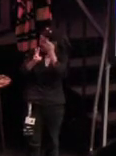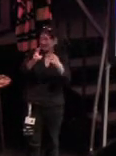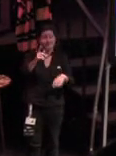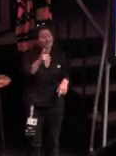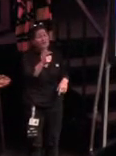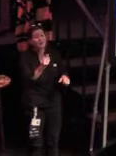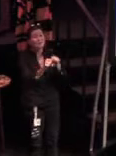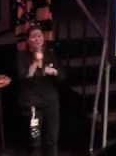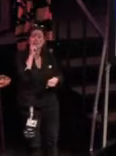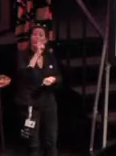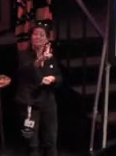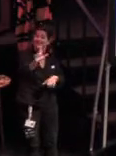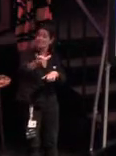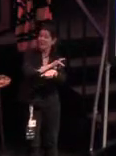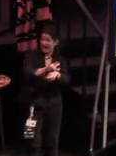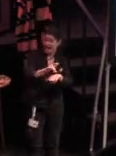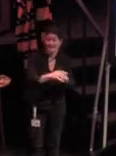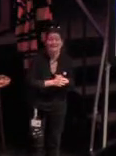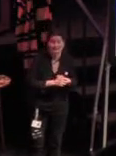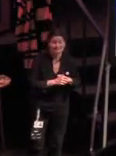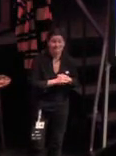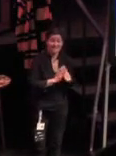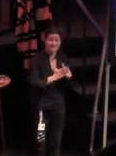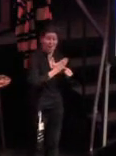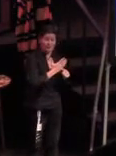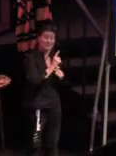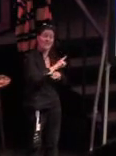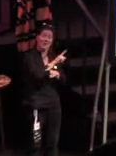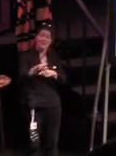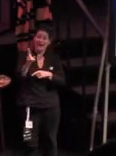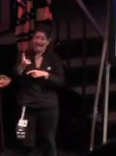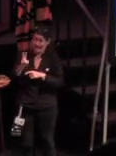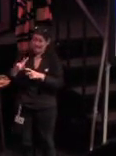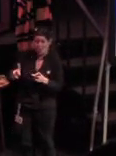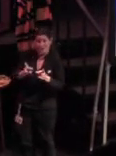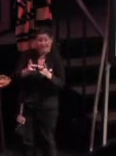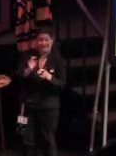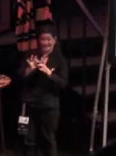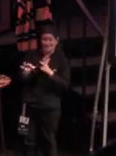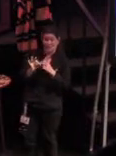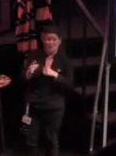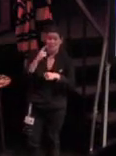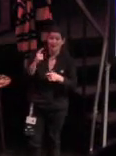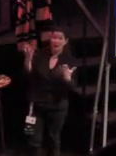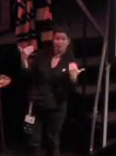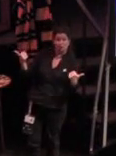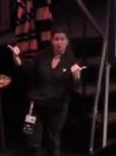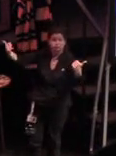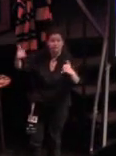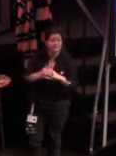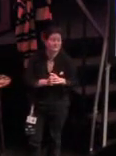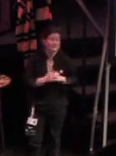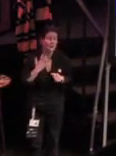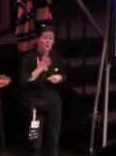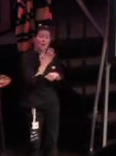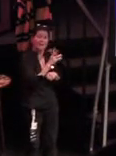depending how that goes, come back for a second interview and we'll happily see you again. So I was like, cool. And I left and I went to see a play at